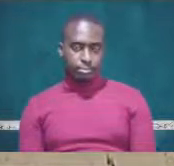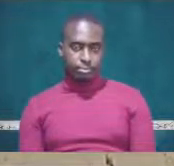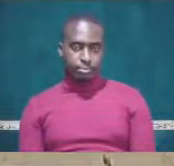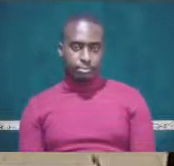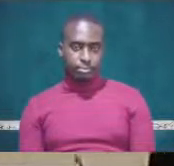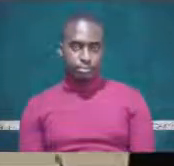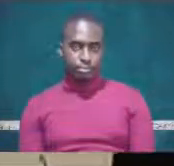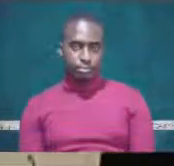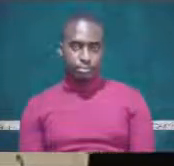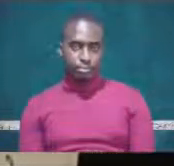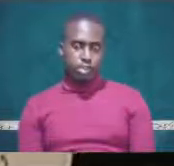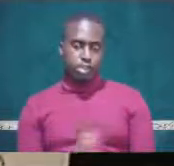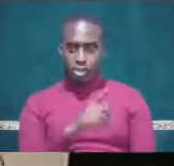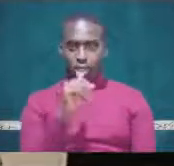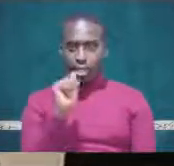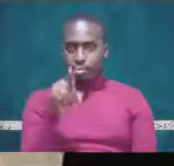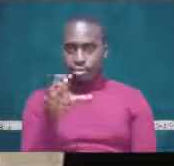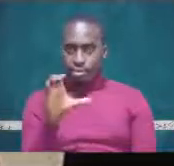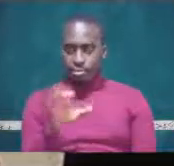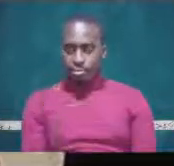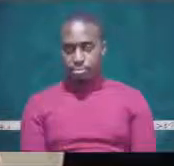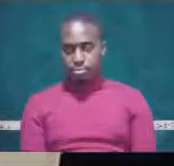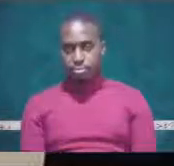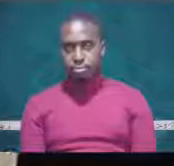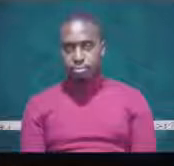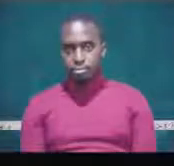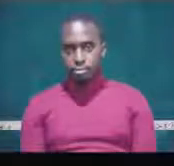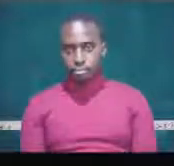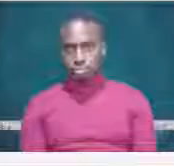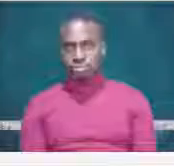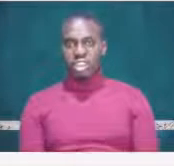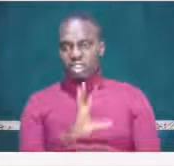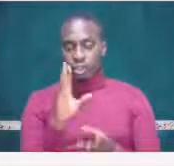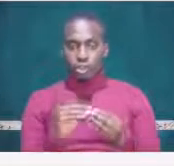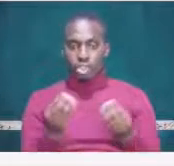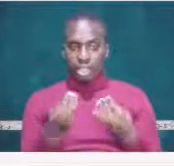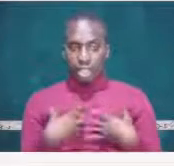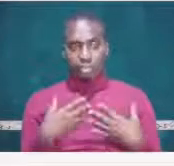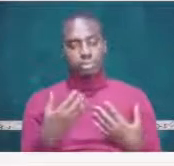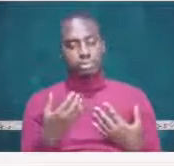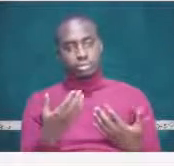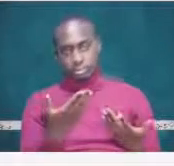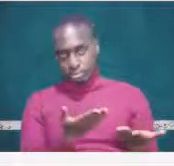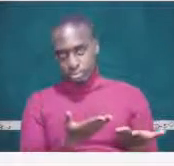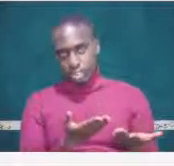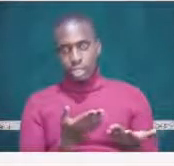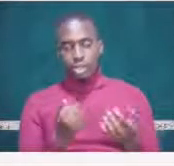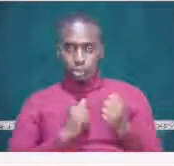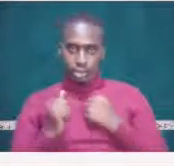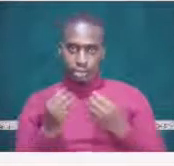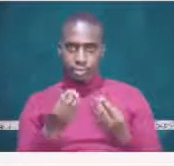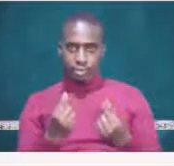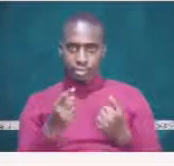to consume. That is APC. The total income, we are given total income, which is Rwandan